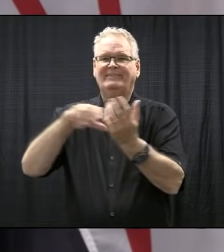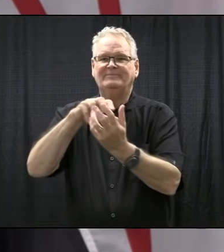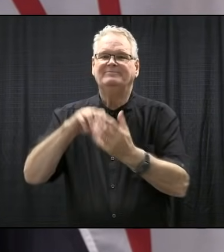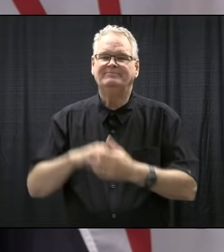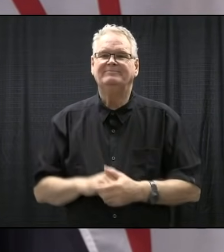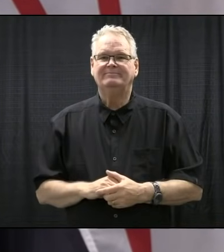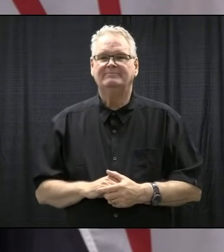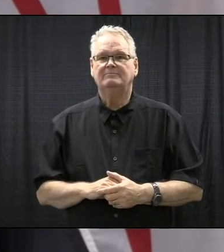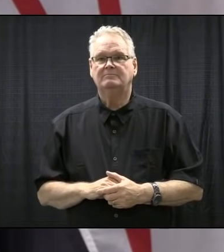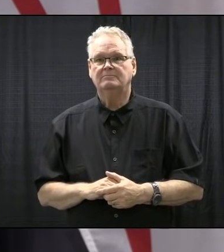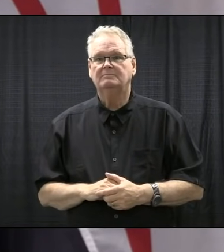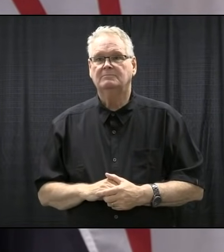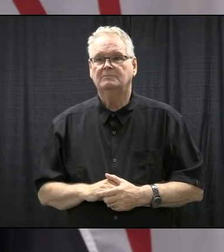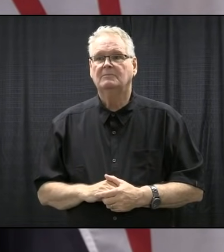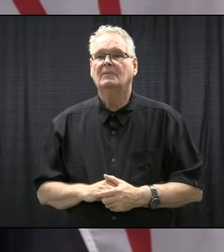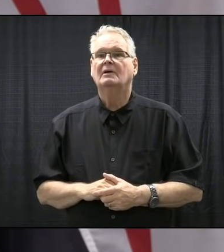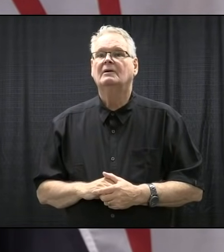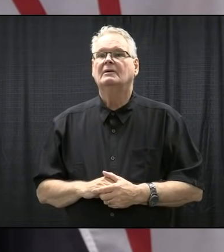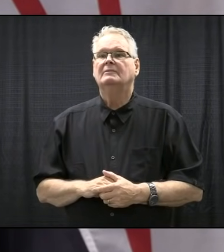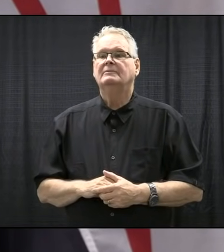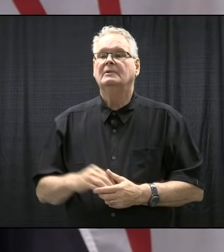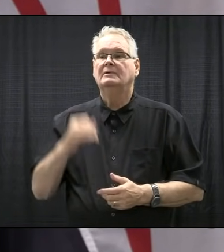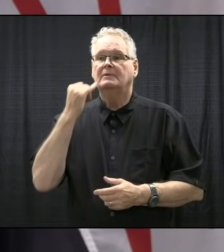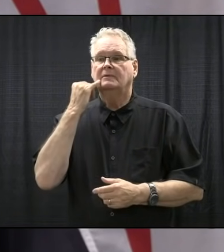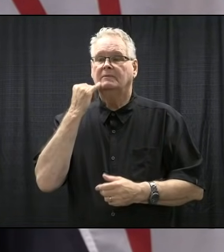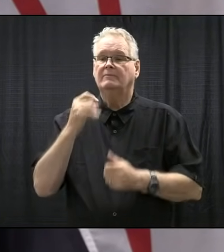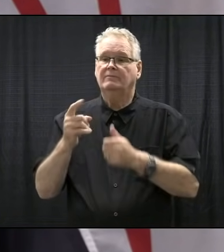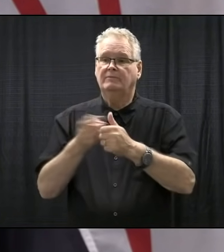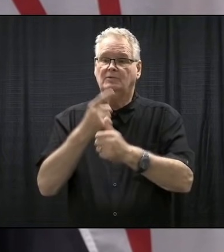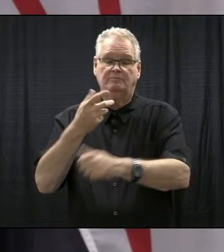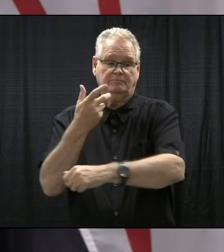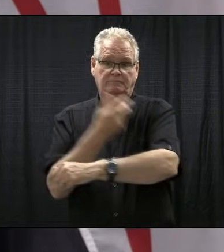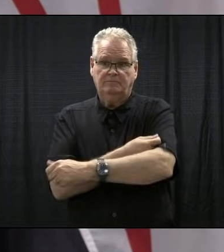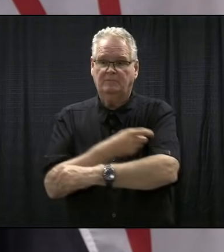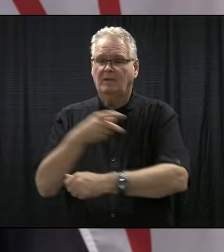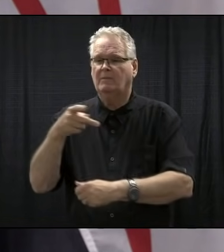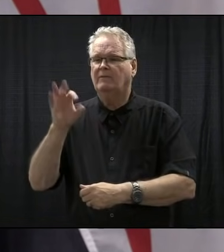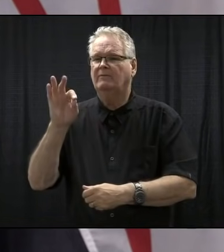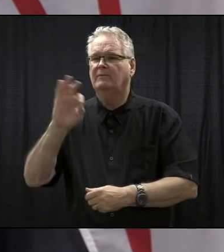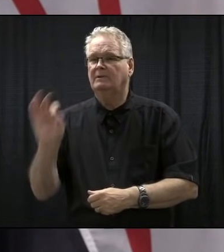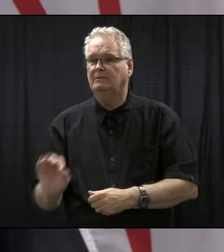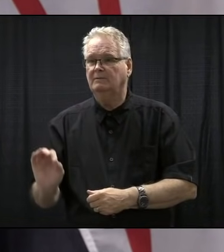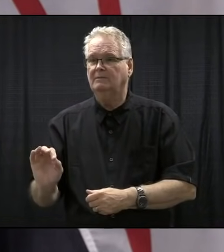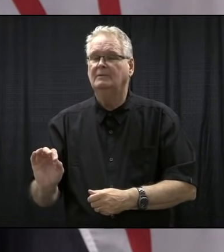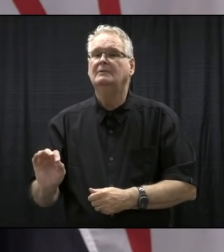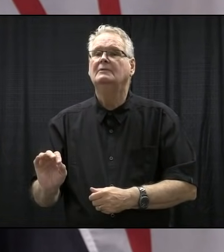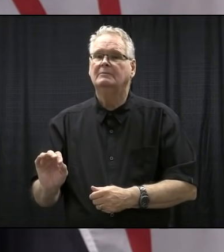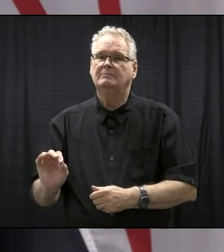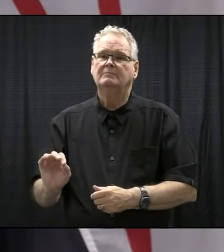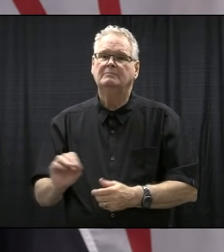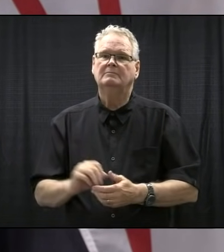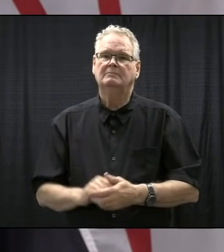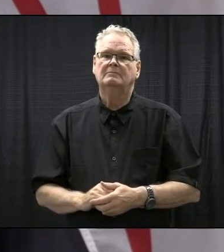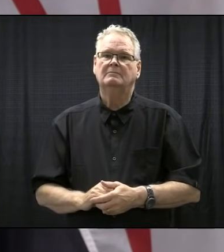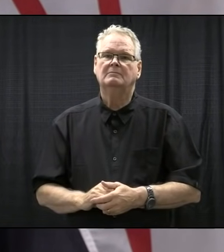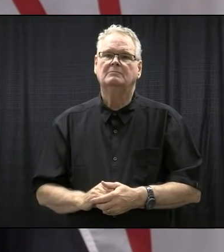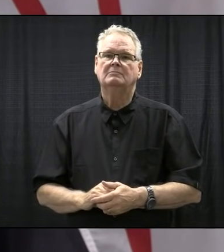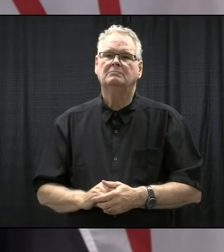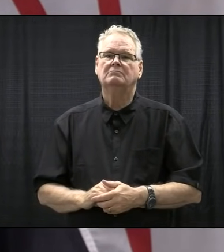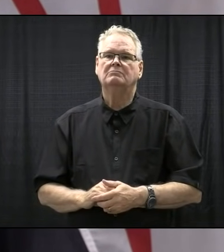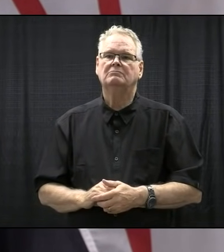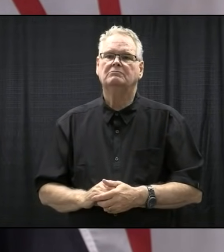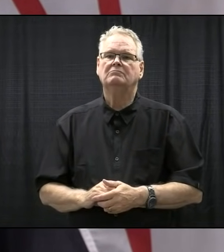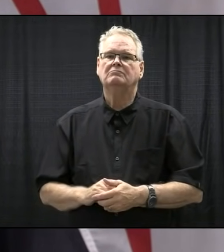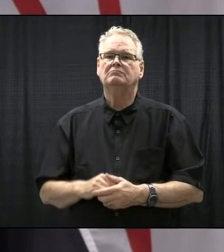product. Interchanging mRNA vaccines is safe and effective. We have enough Moderna on hand to give second doses to everyone who